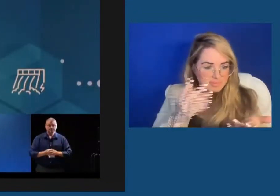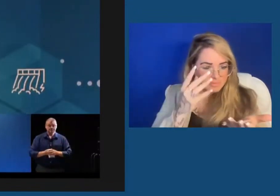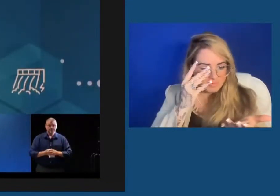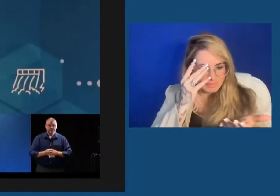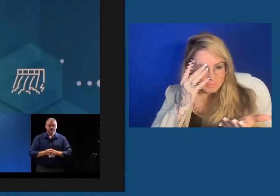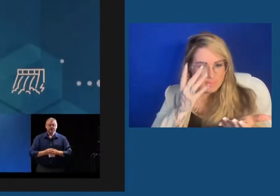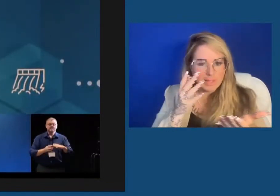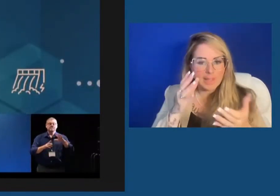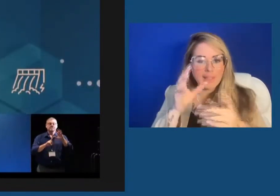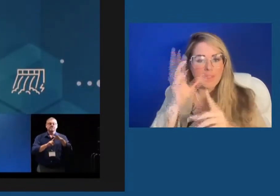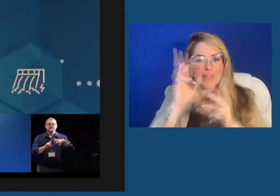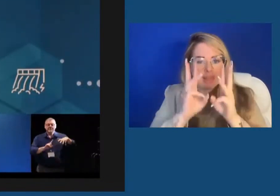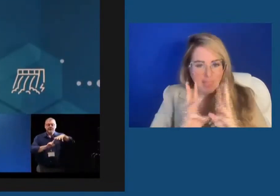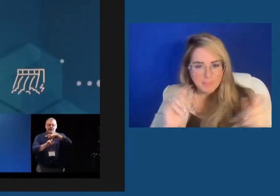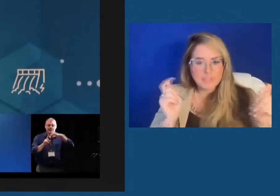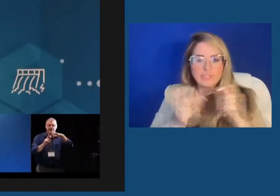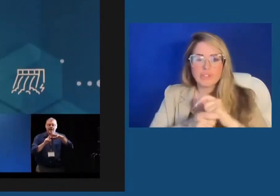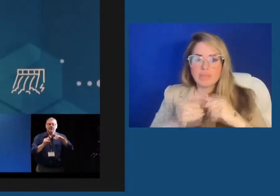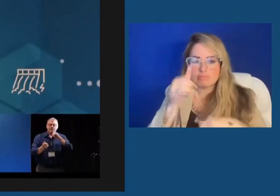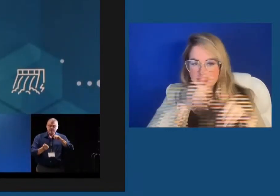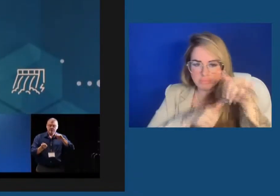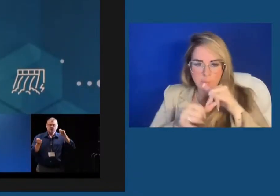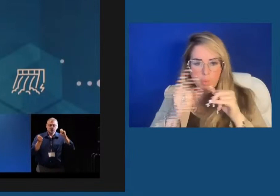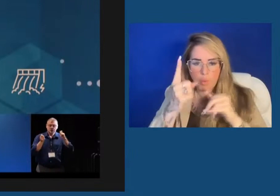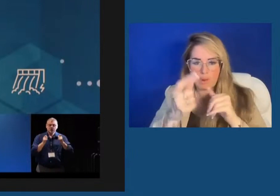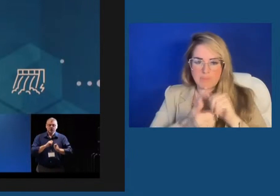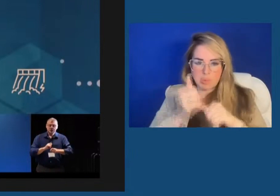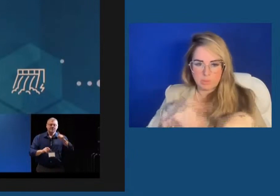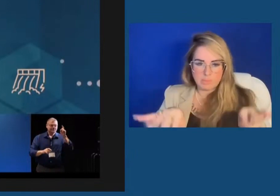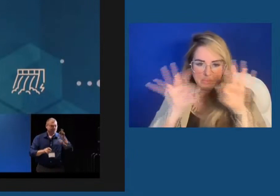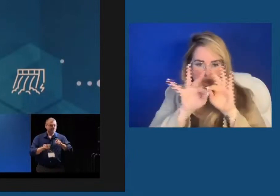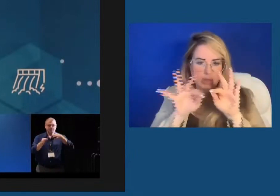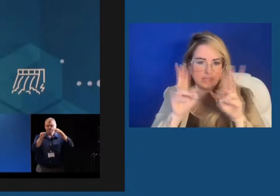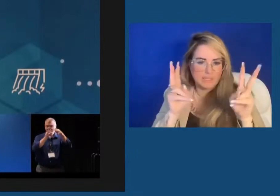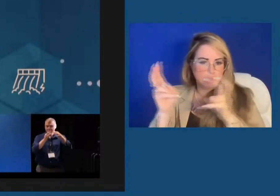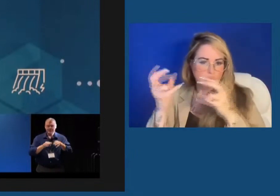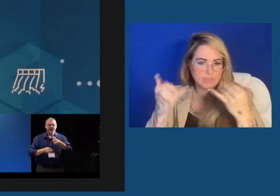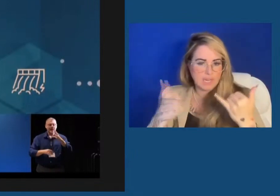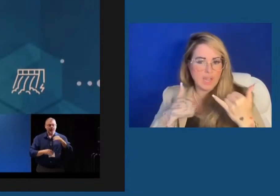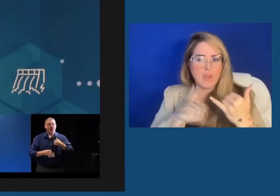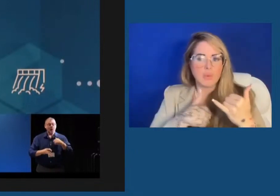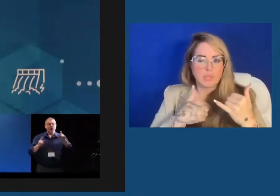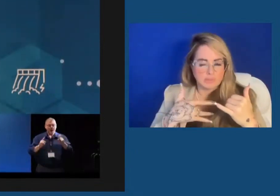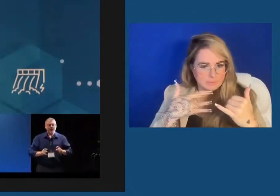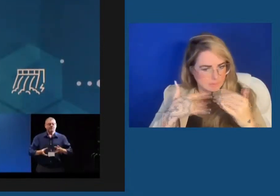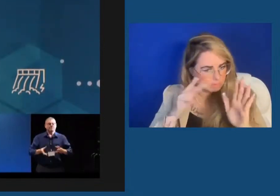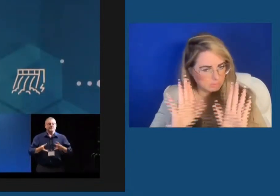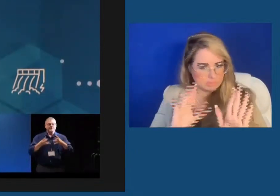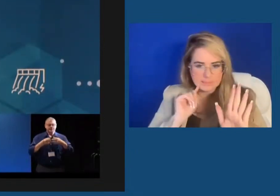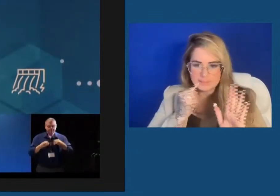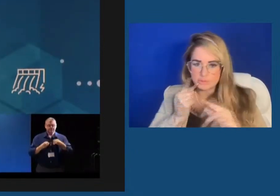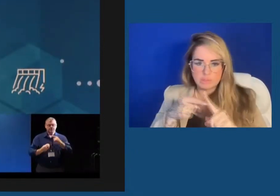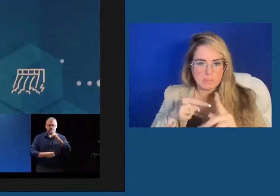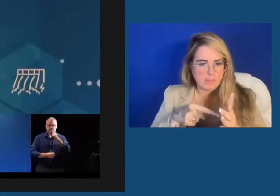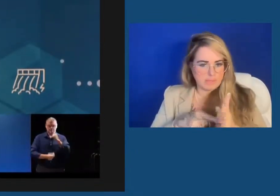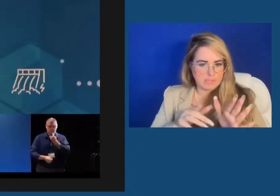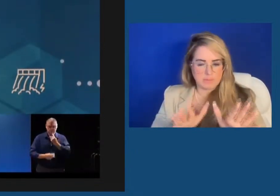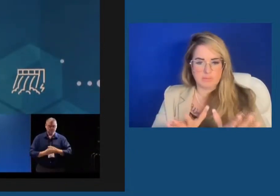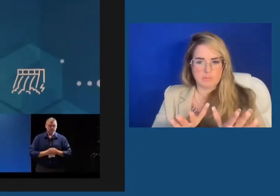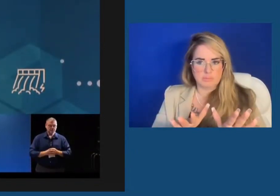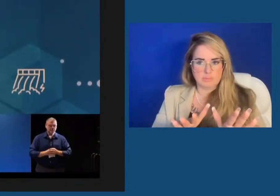Climate change is one of the defining issues of our time, and we are taking this so seriously.